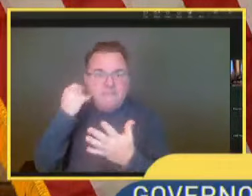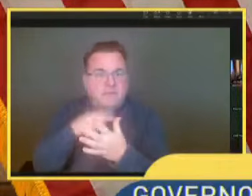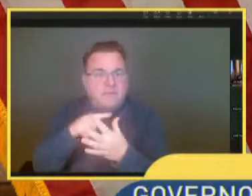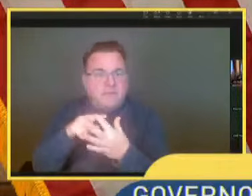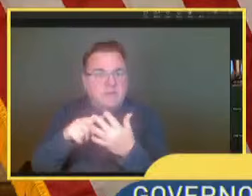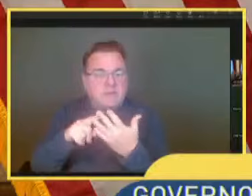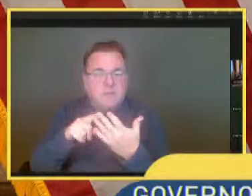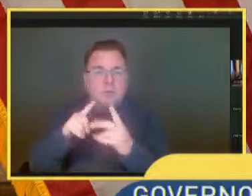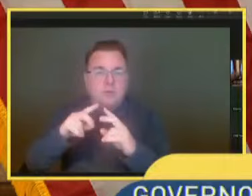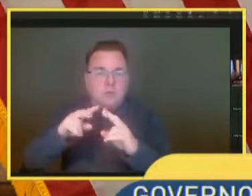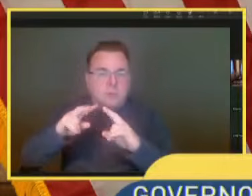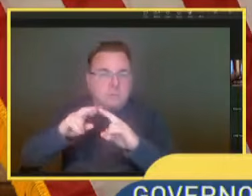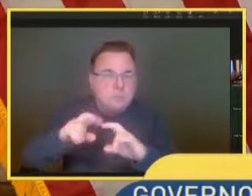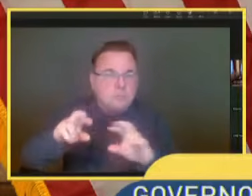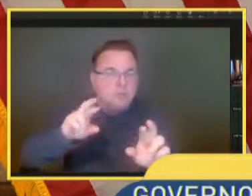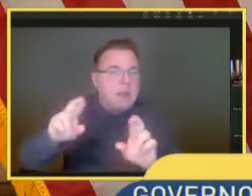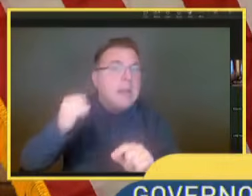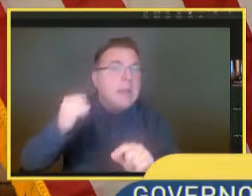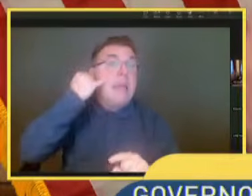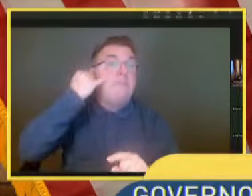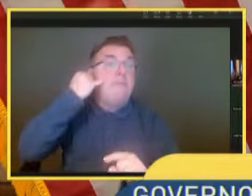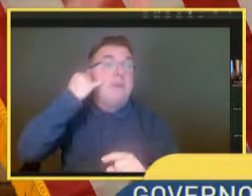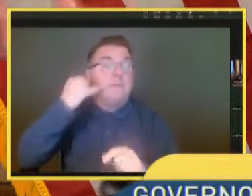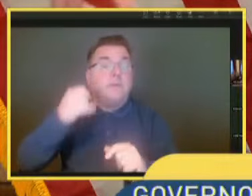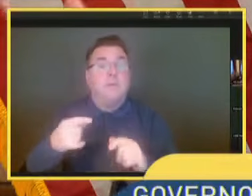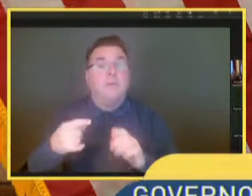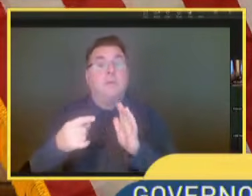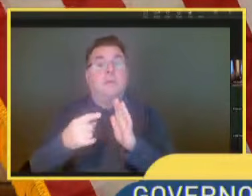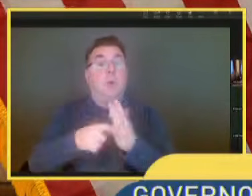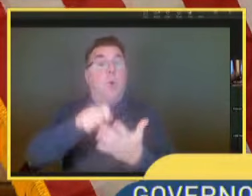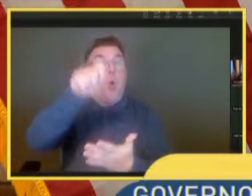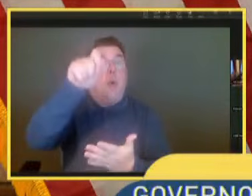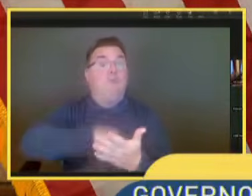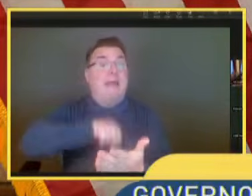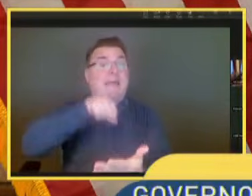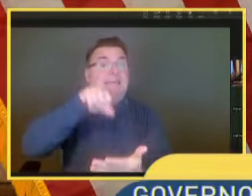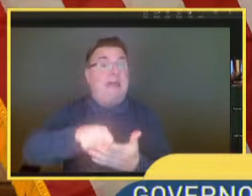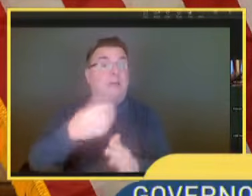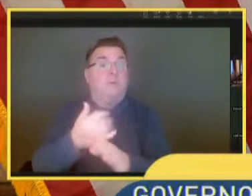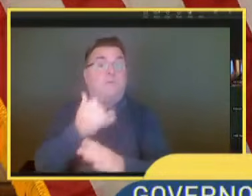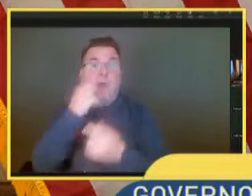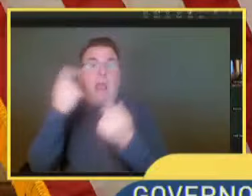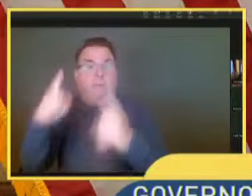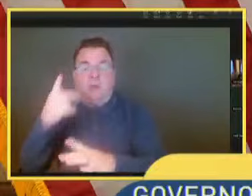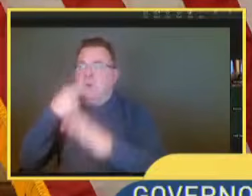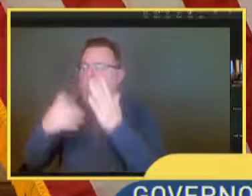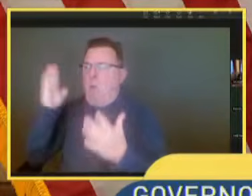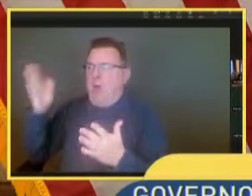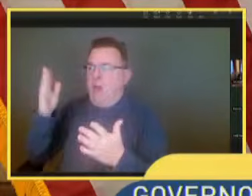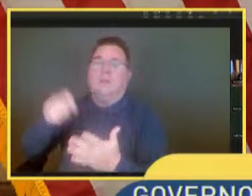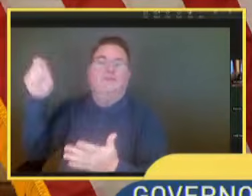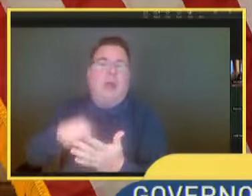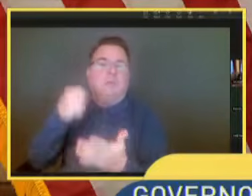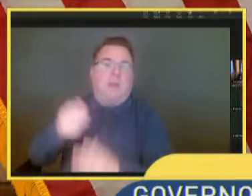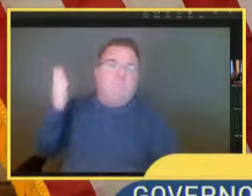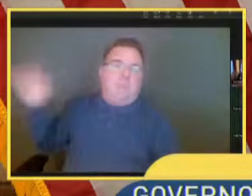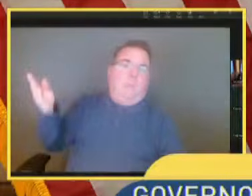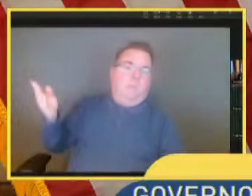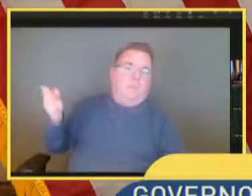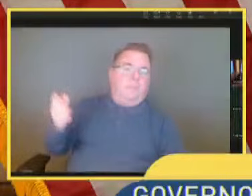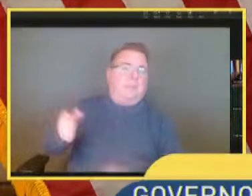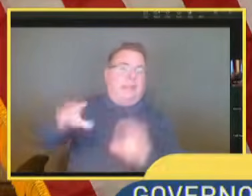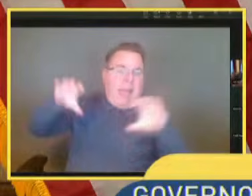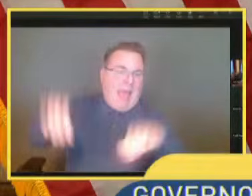anticipation, sometimes even drafting complaints before something actually happens. So we're not just ready, but we're ready to actually act right